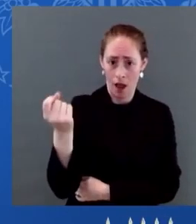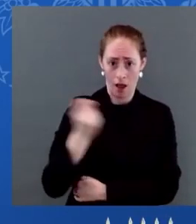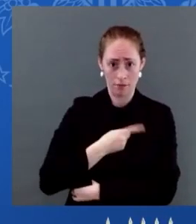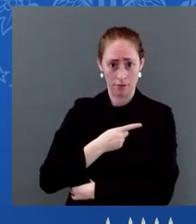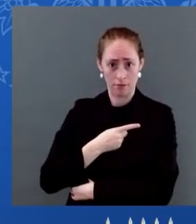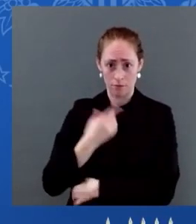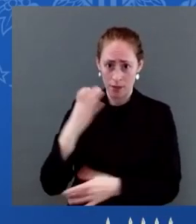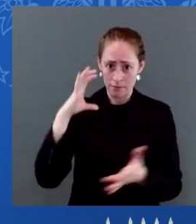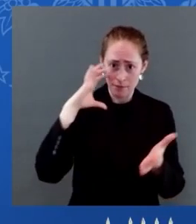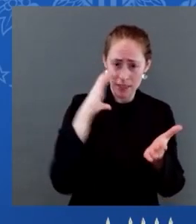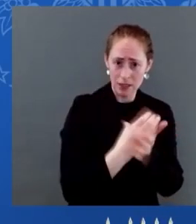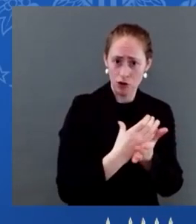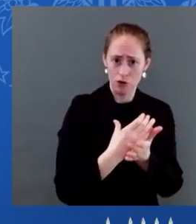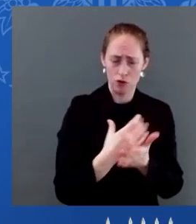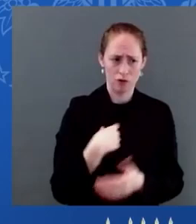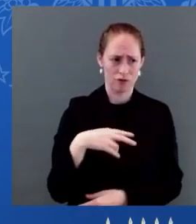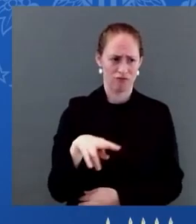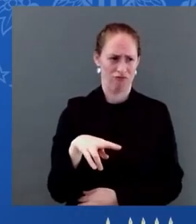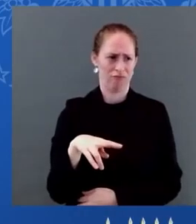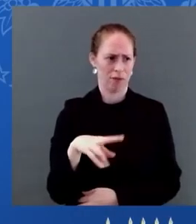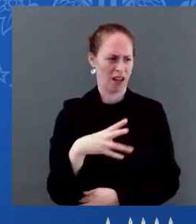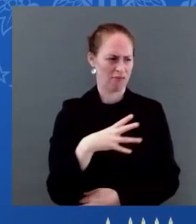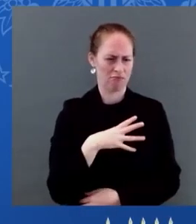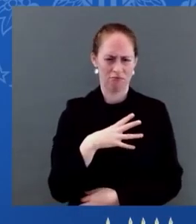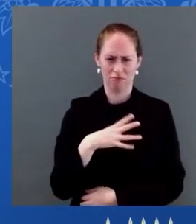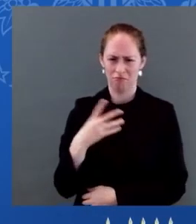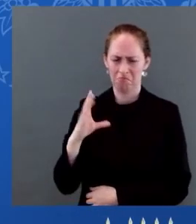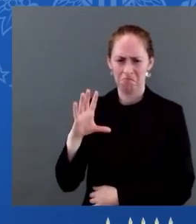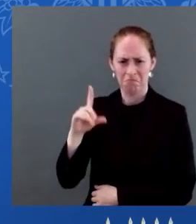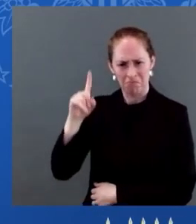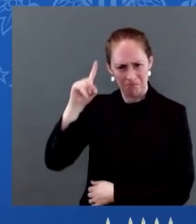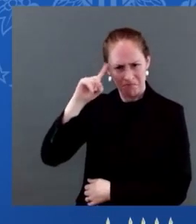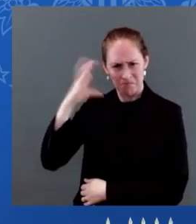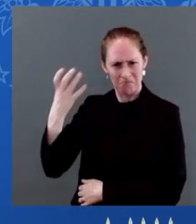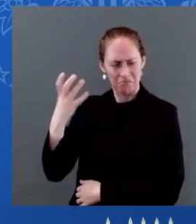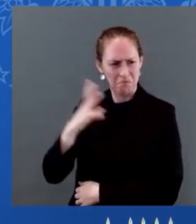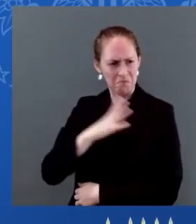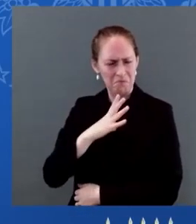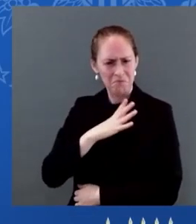that rectangular area outside the office. And the